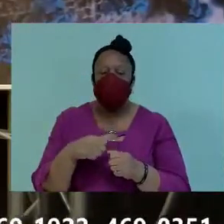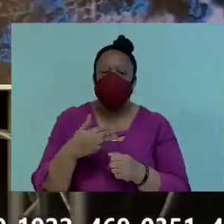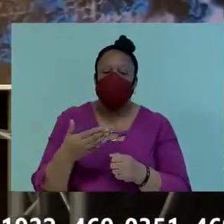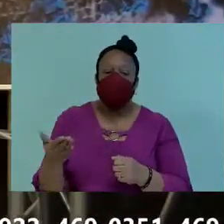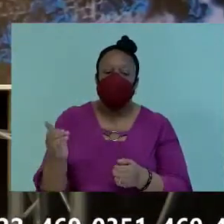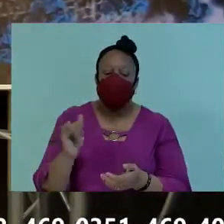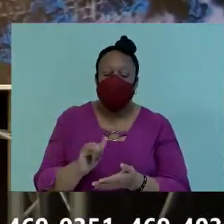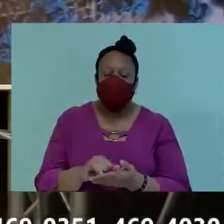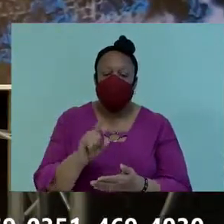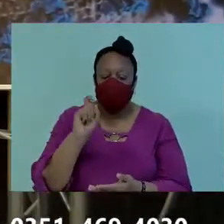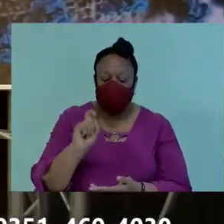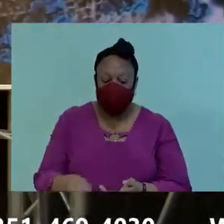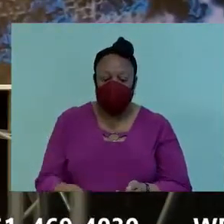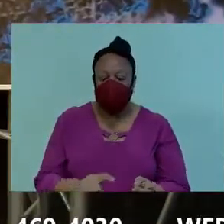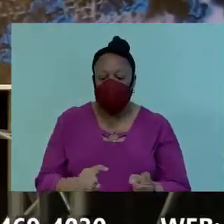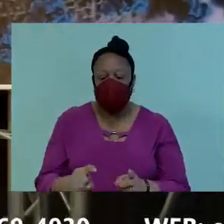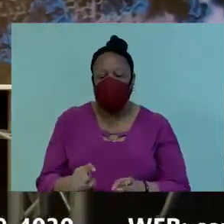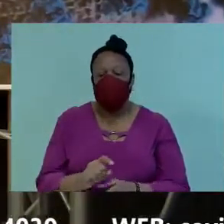civic